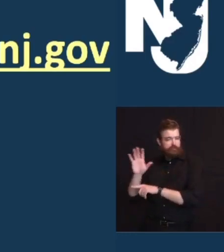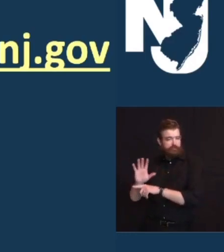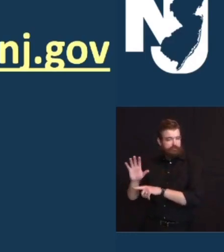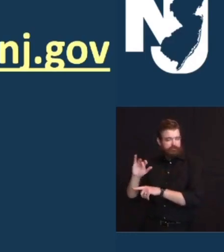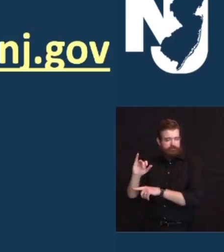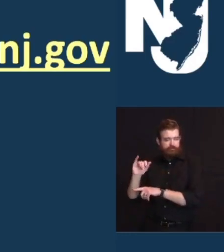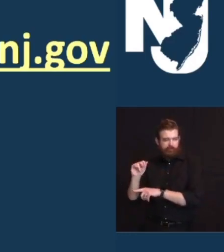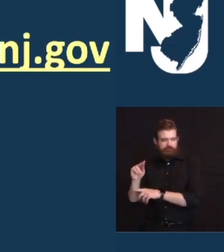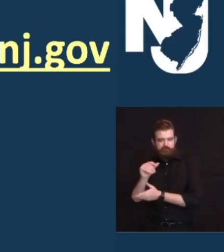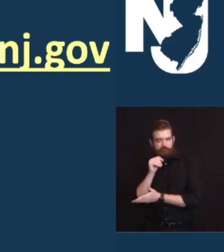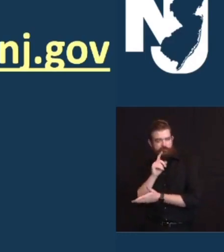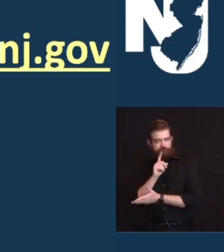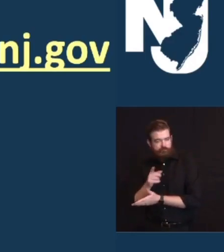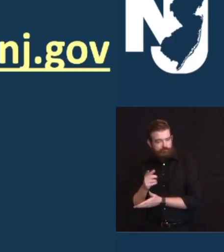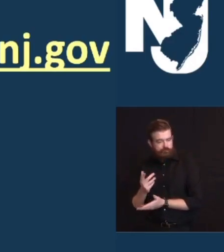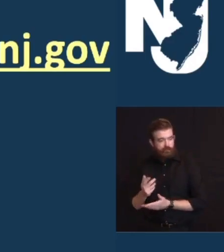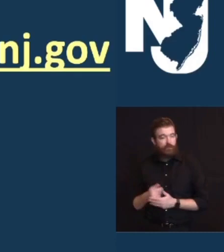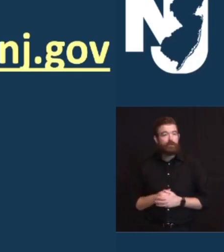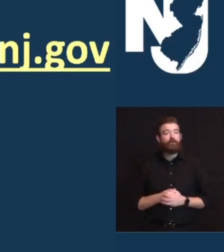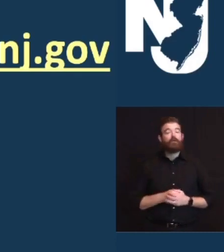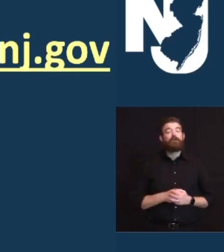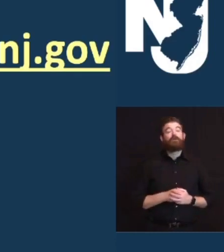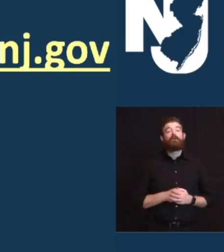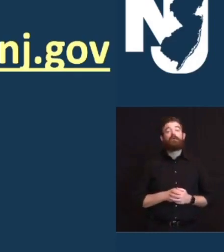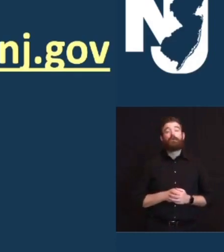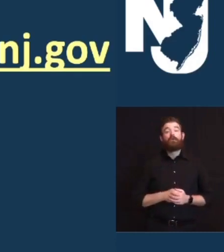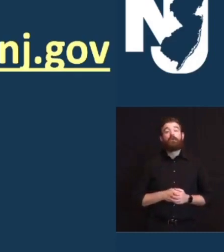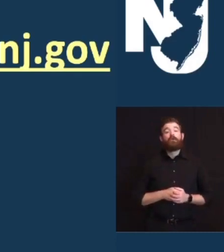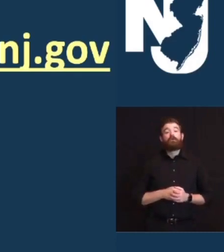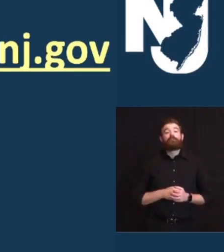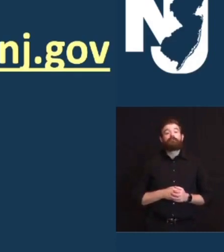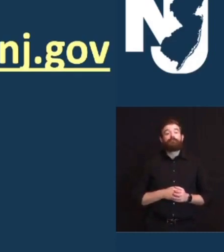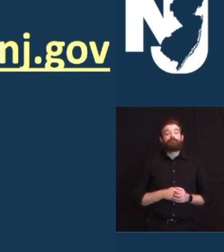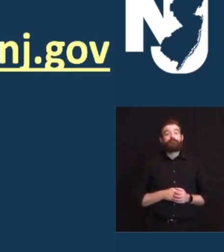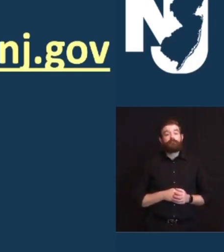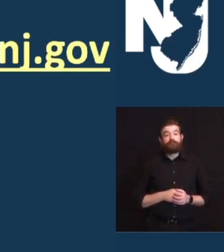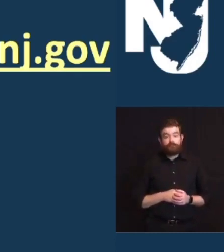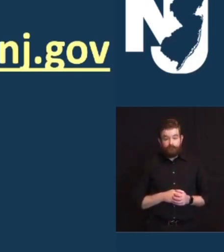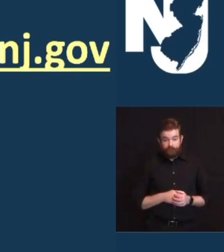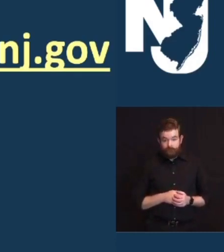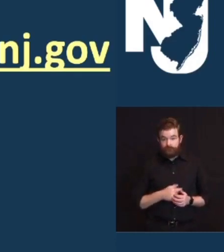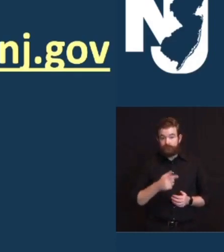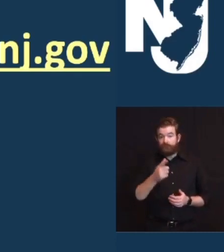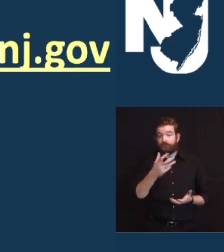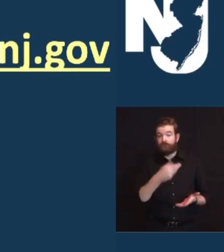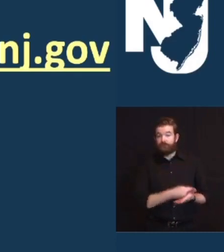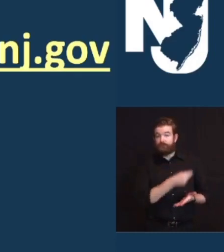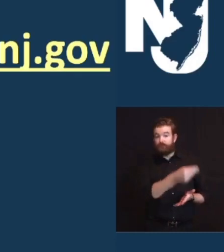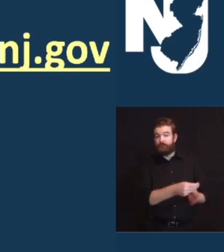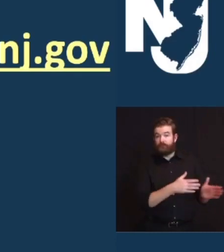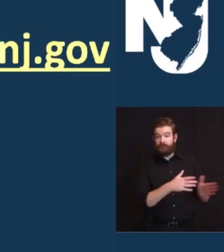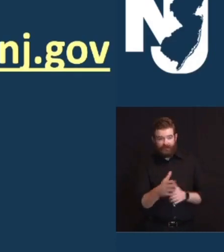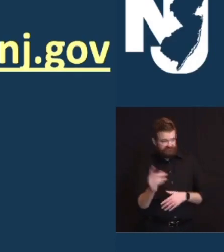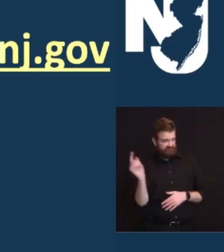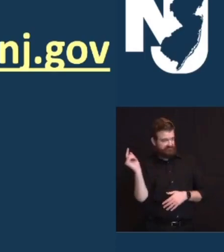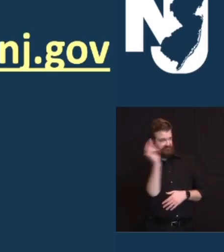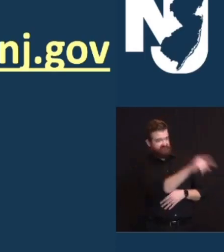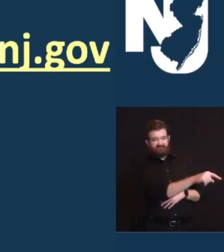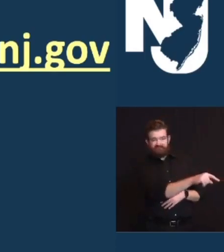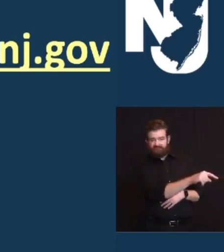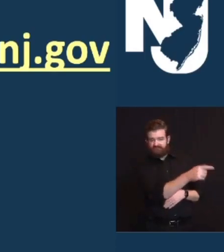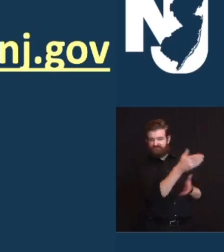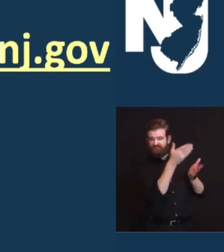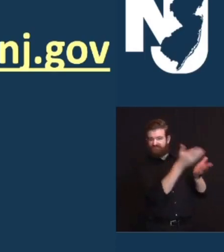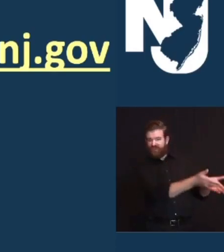state exchange is the only place where financial help is available to help purchase a plan, and this year more assistance is available than ever